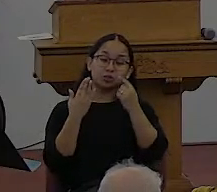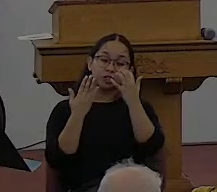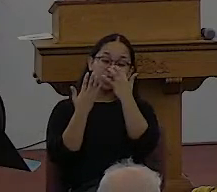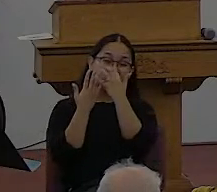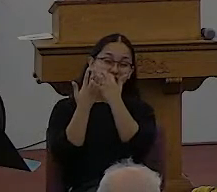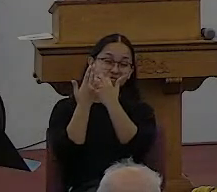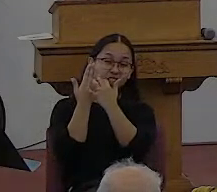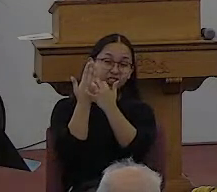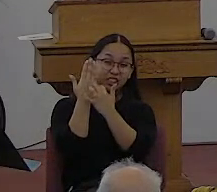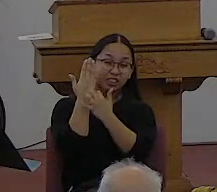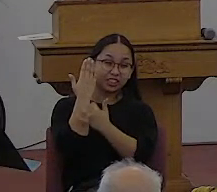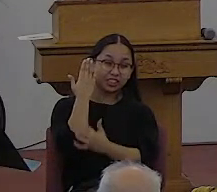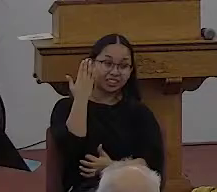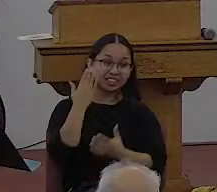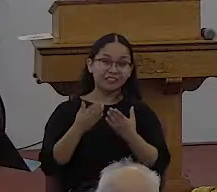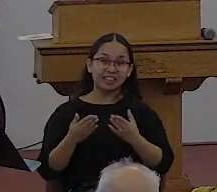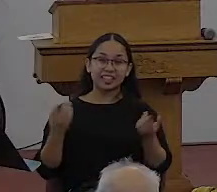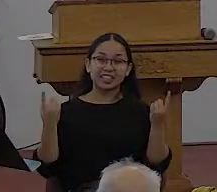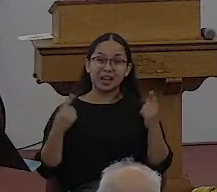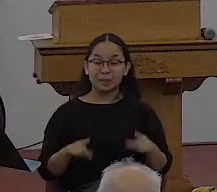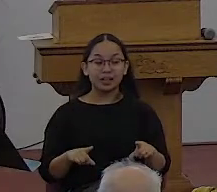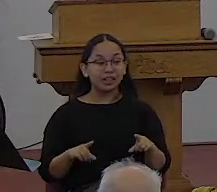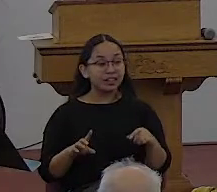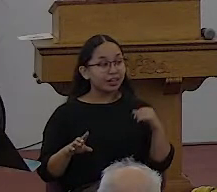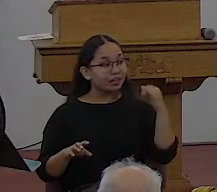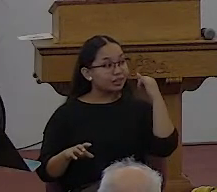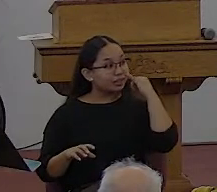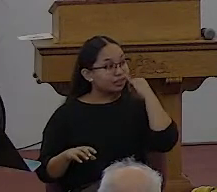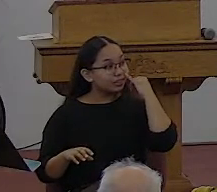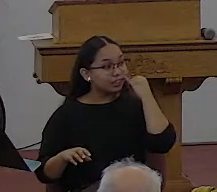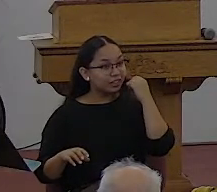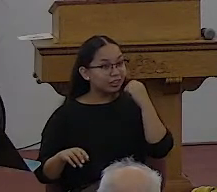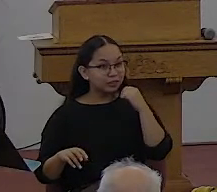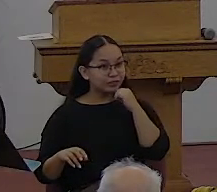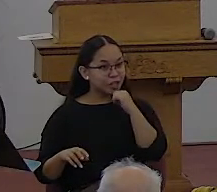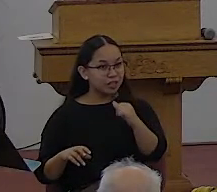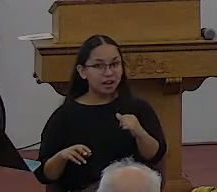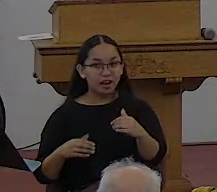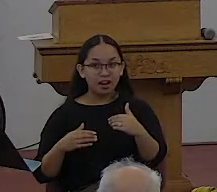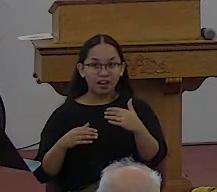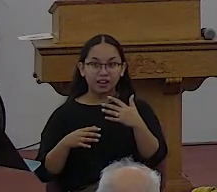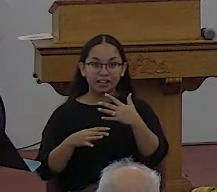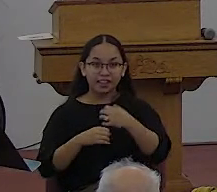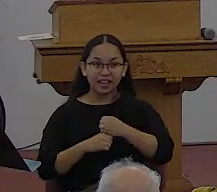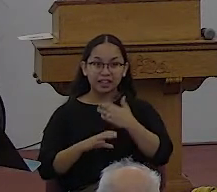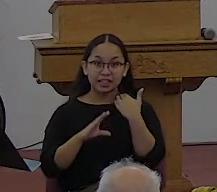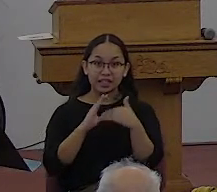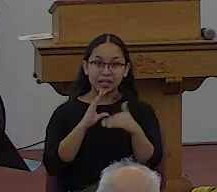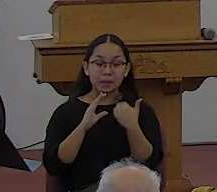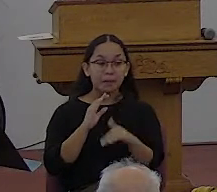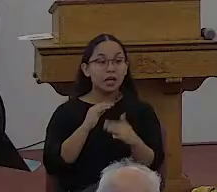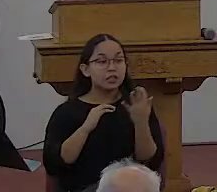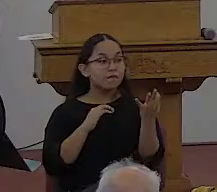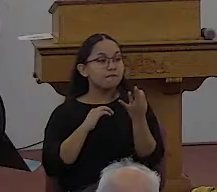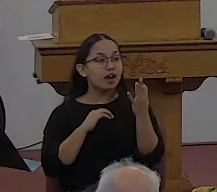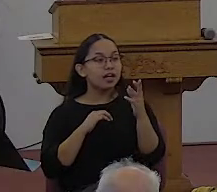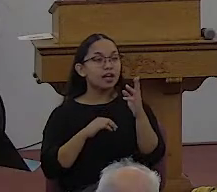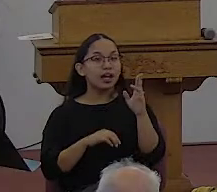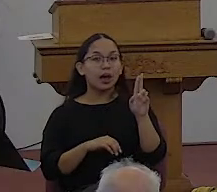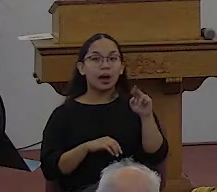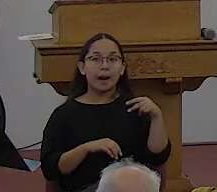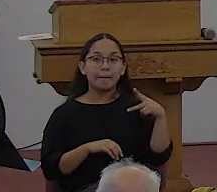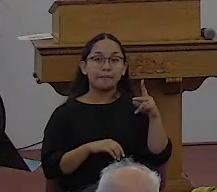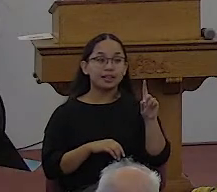happening. And if you're not already receiving the newsletter and the Friday update, just call the office. They'll get you on